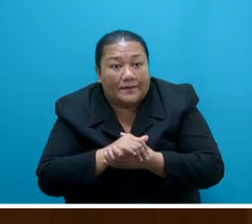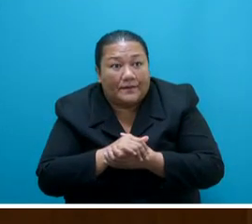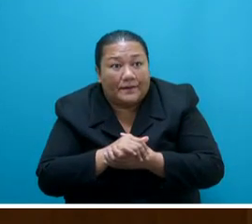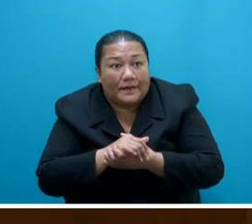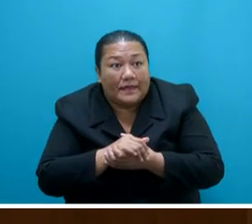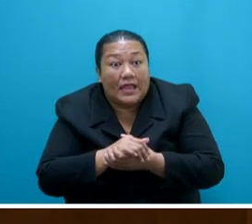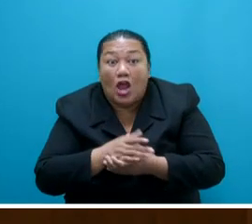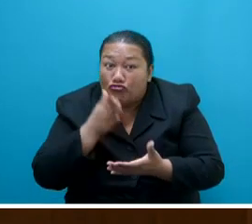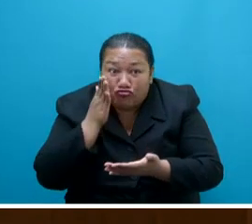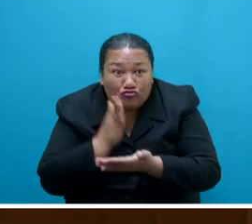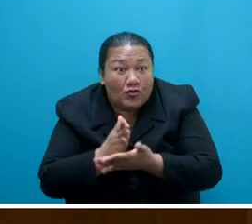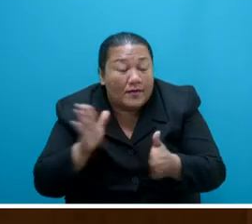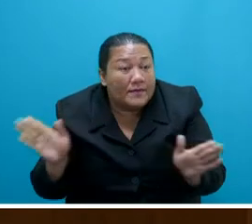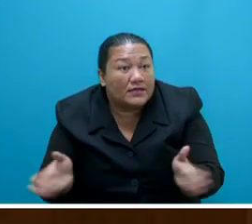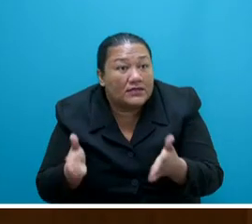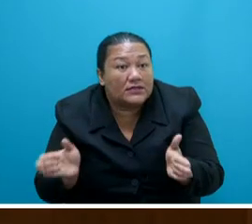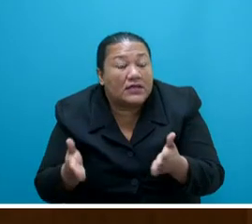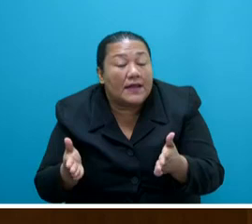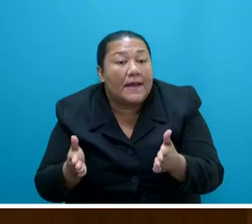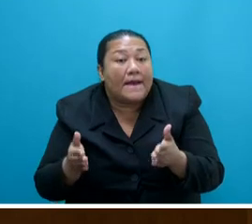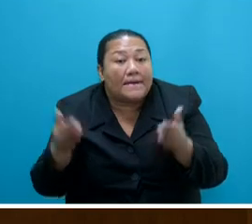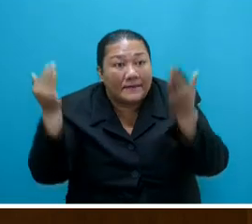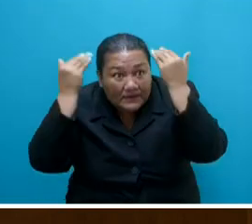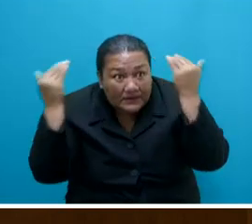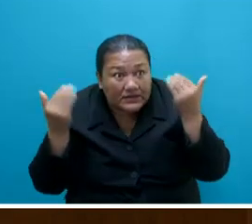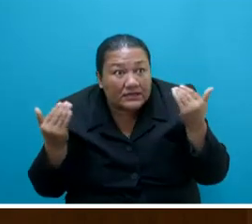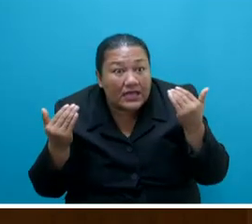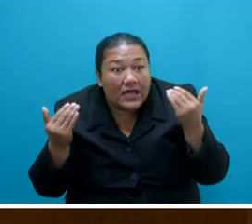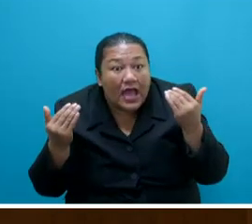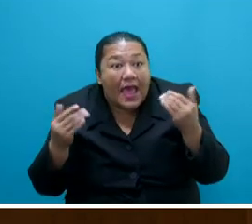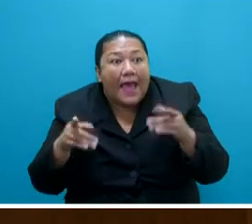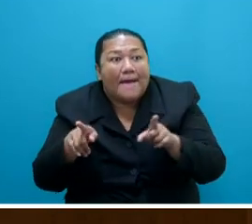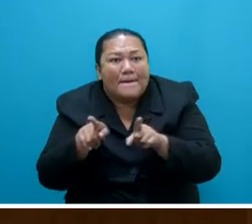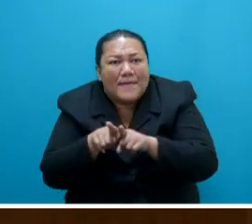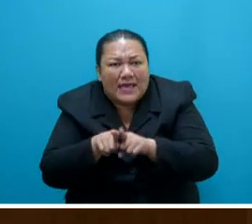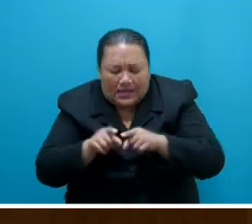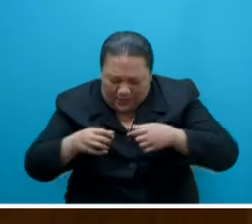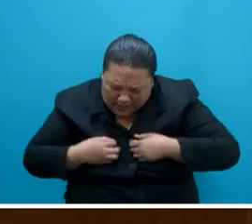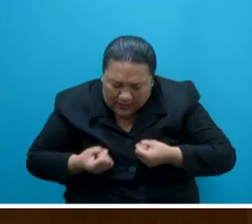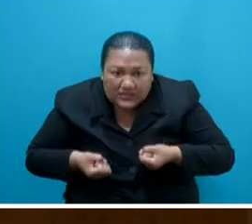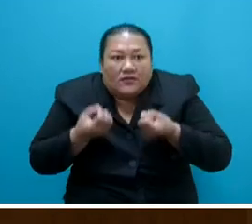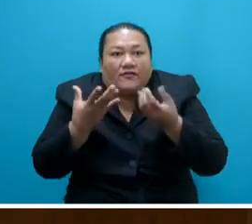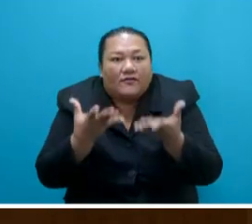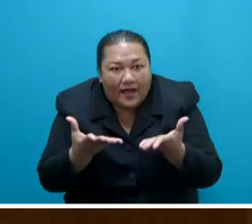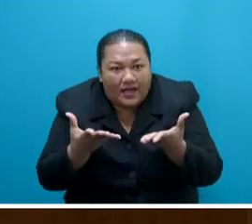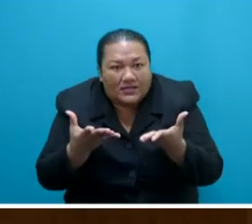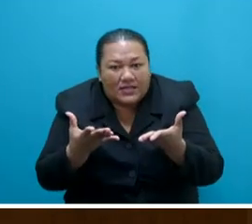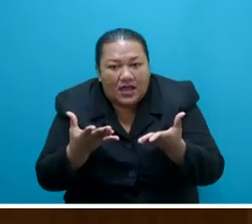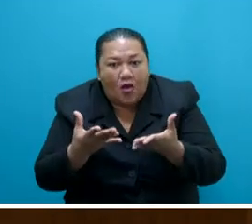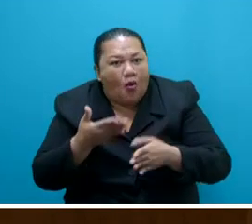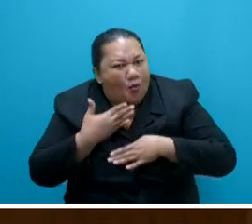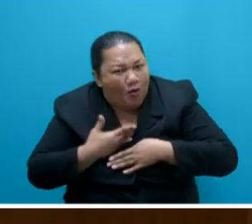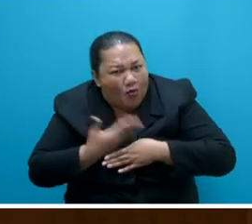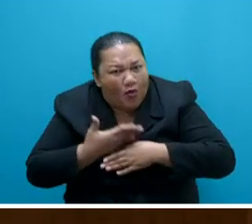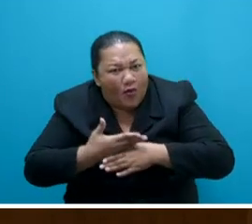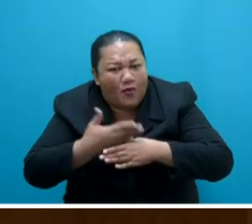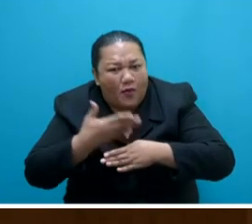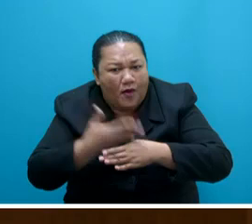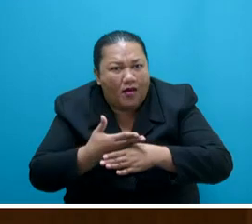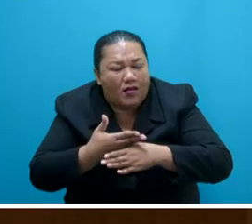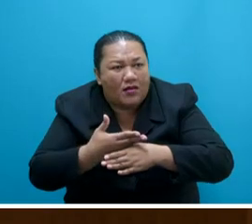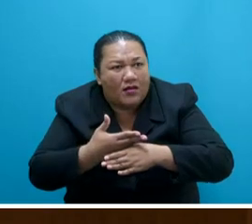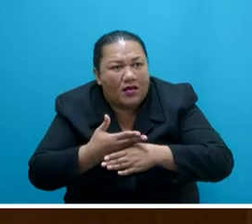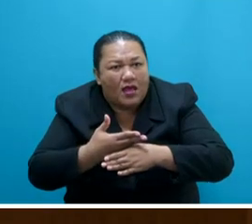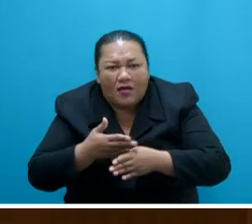True patriotism, Mr. Speaker, means sacrificing self-interest for the sake of something larger, more meaningful, and more